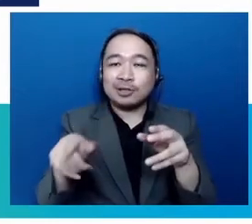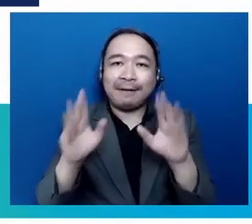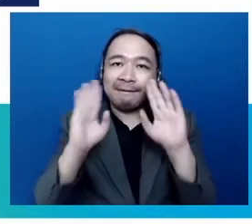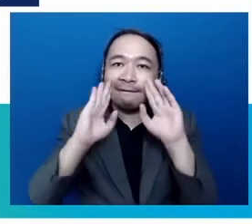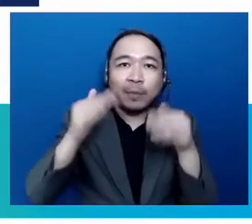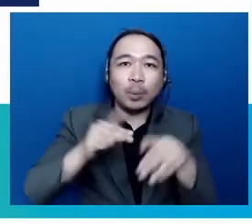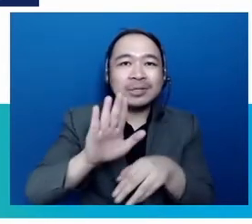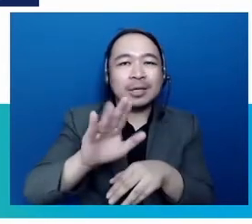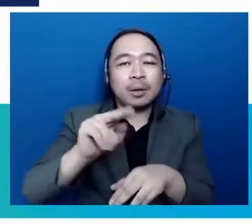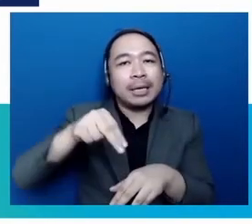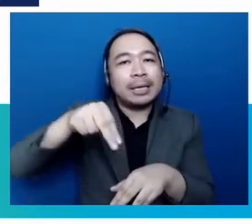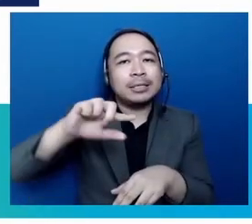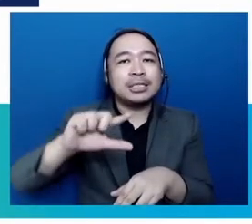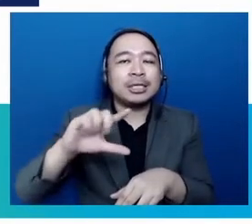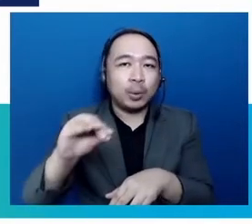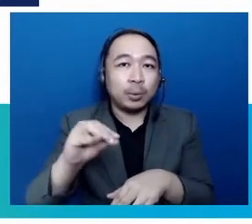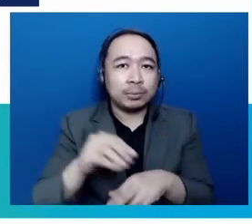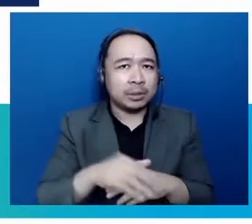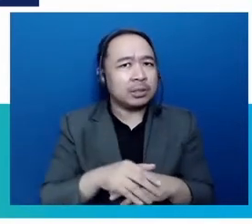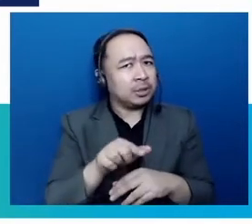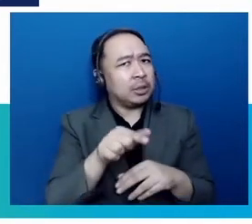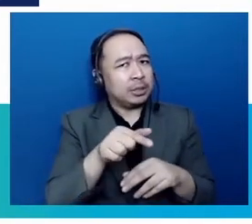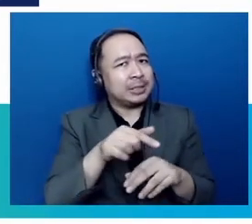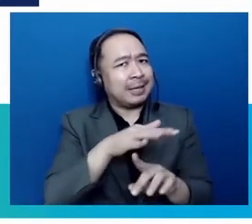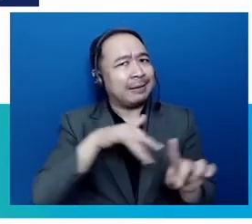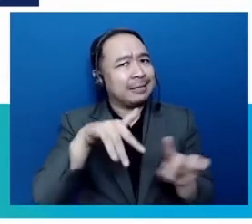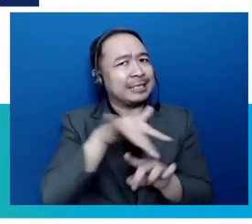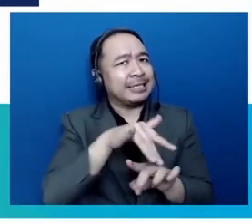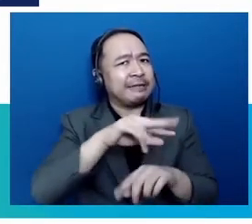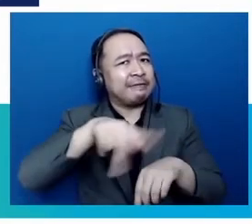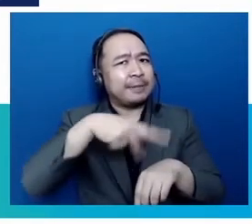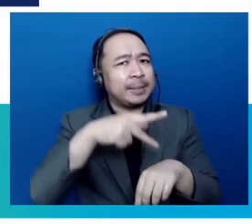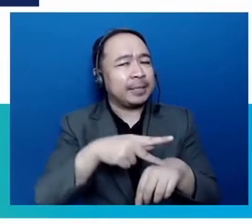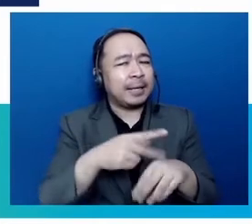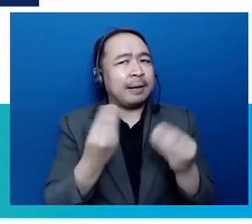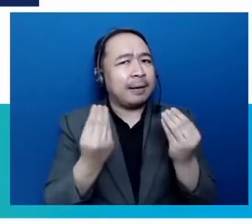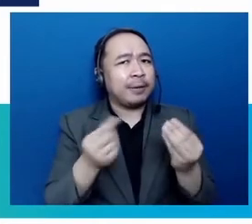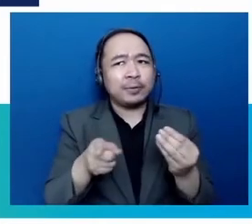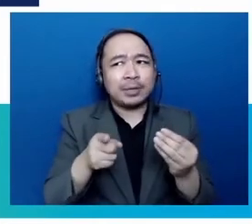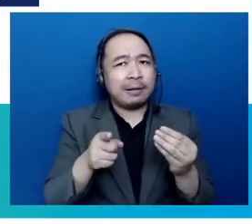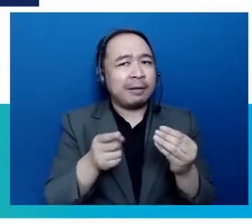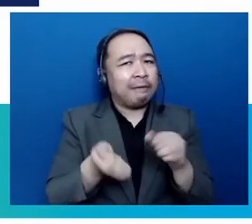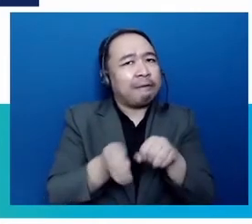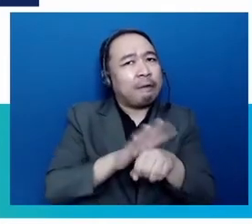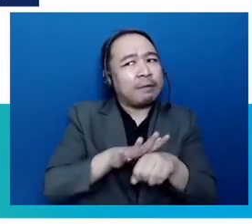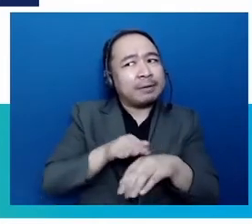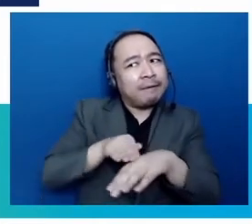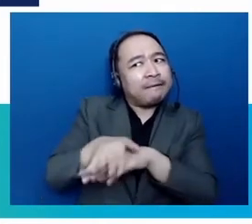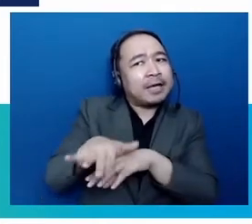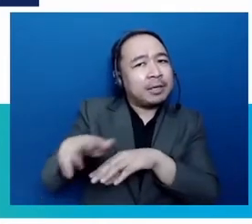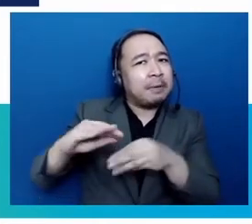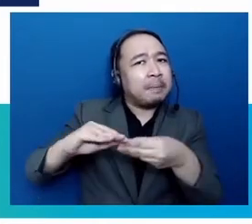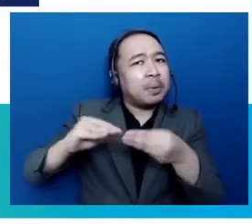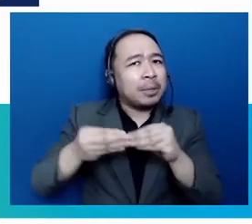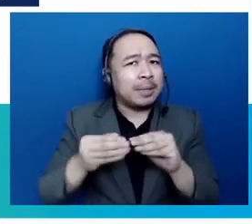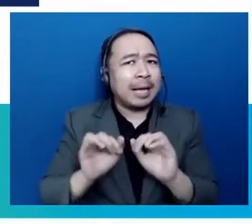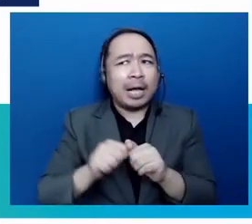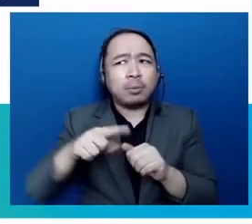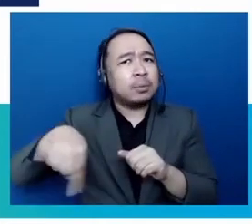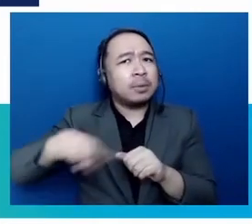what you are seeing in the Philippines, how has COVID-19 affected the problem and our ability to respond to